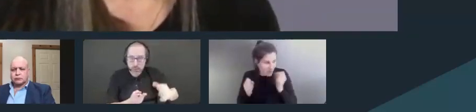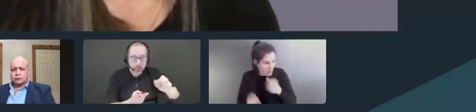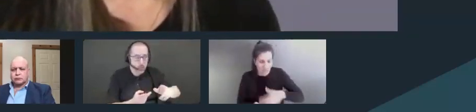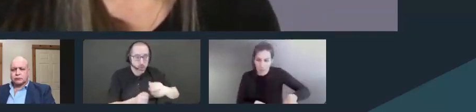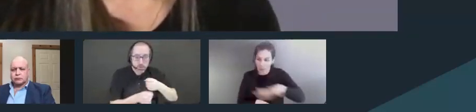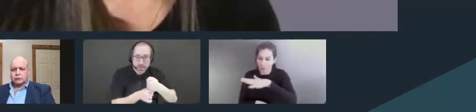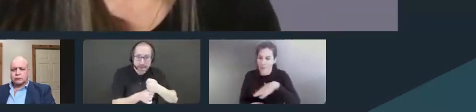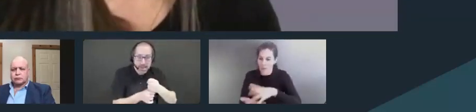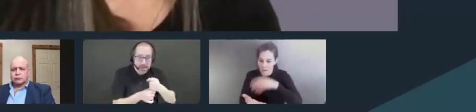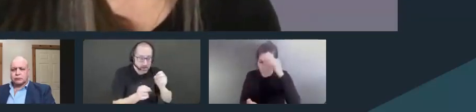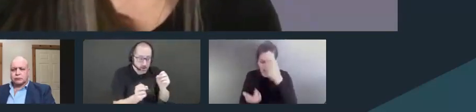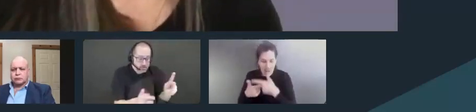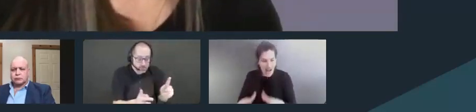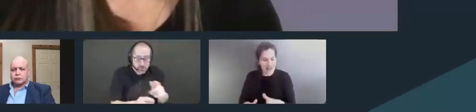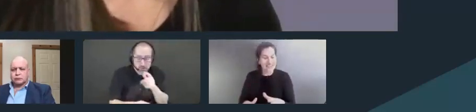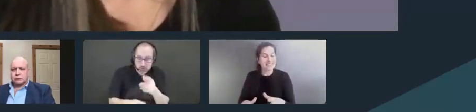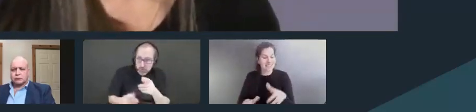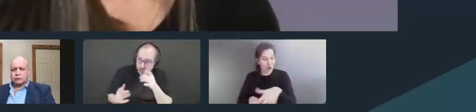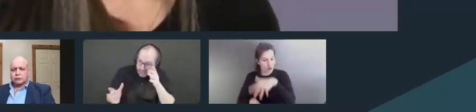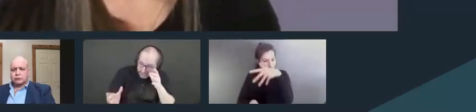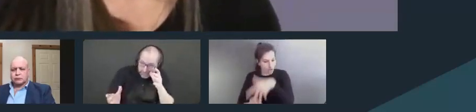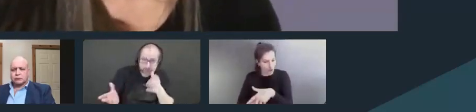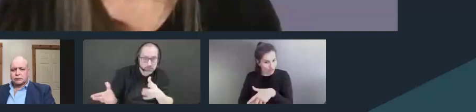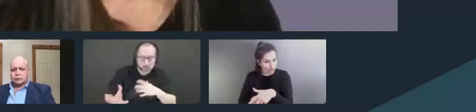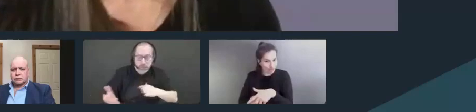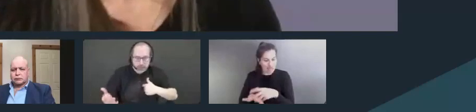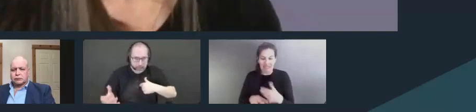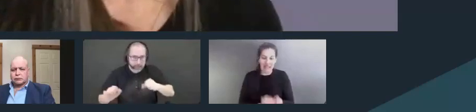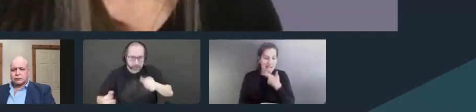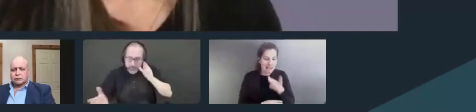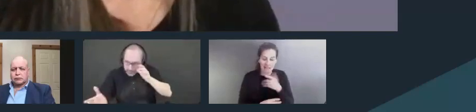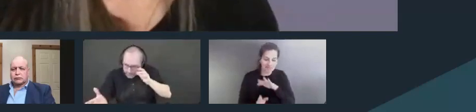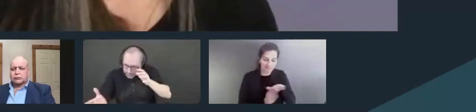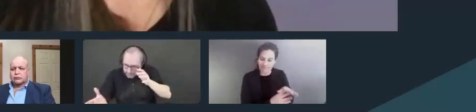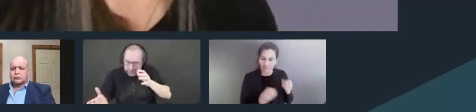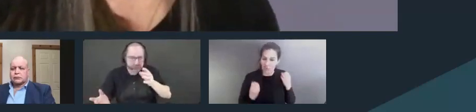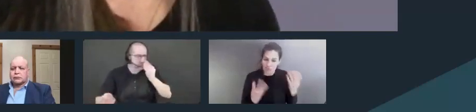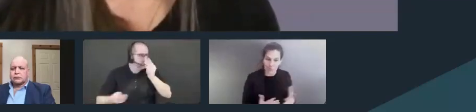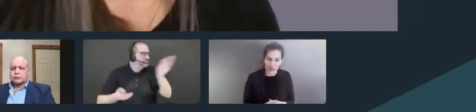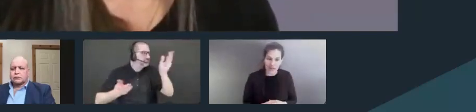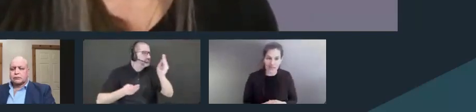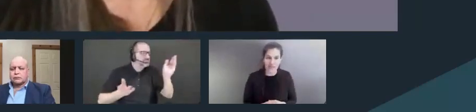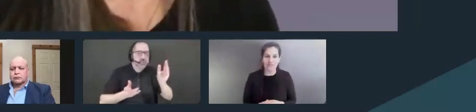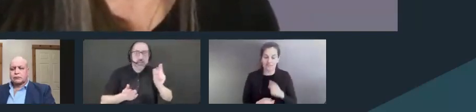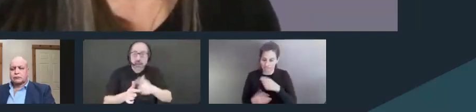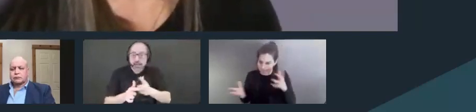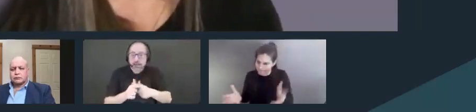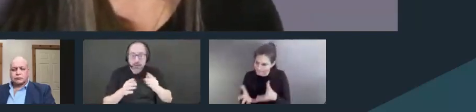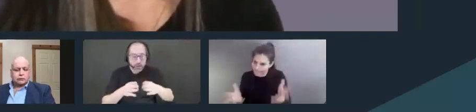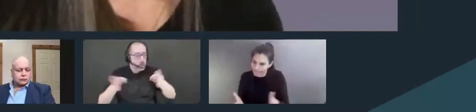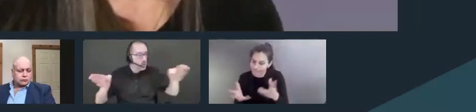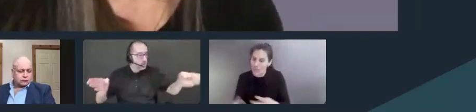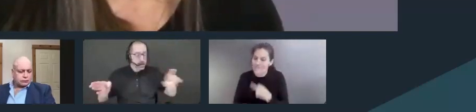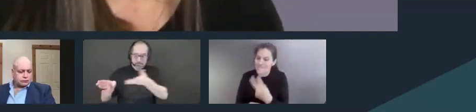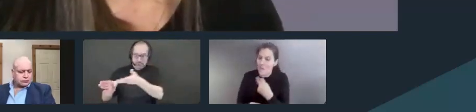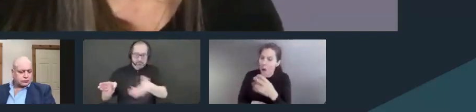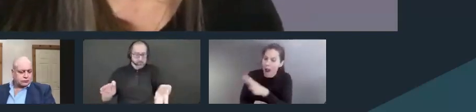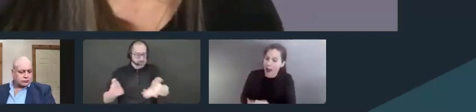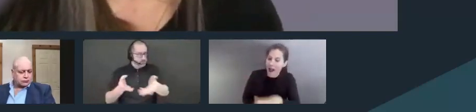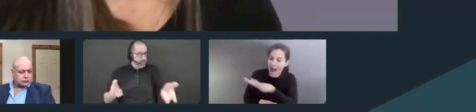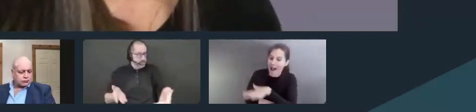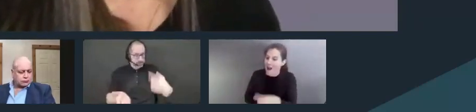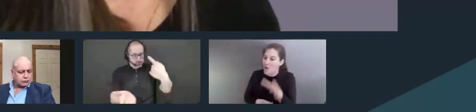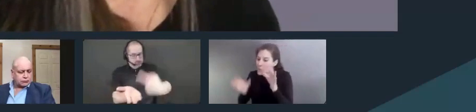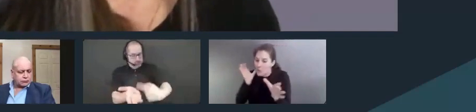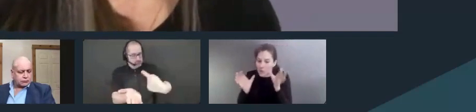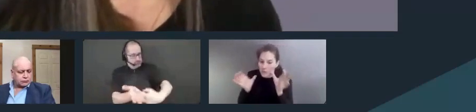advocating. In these ways, we can be part of opening up ideological and discursive spaces and be less